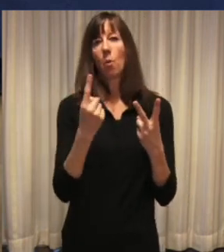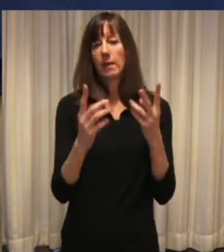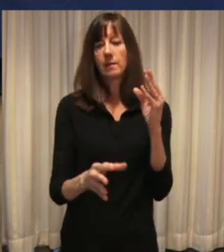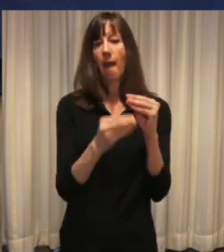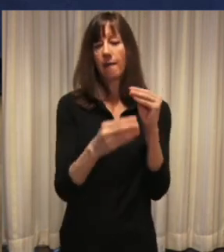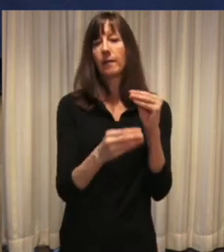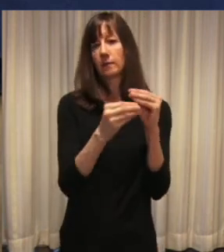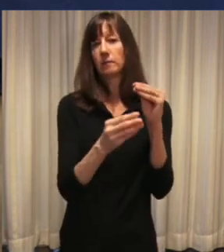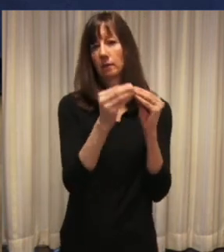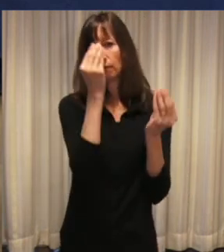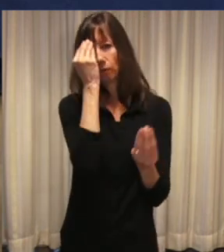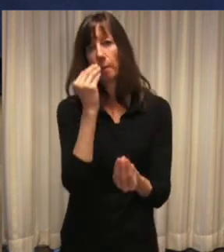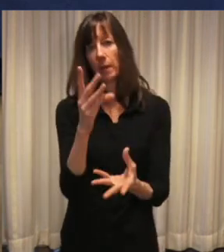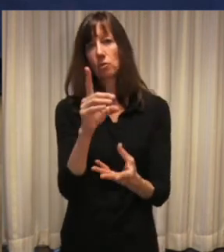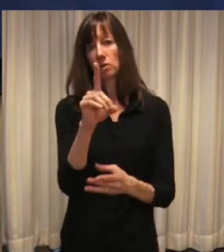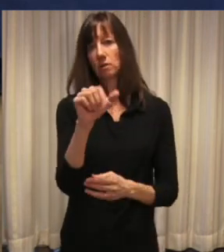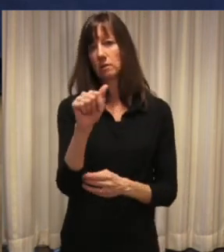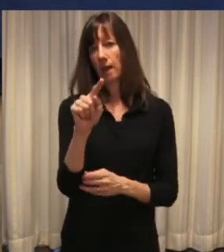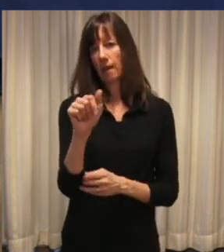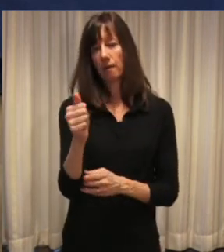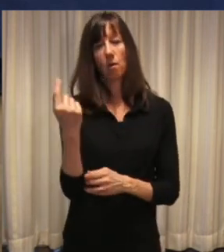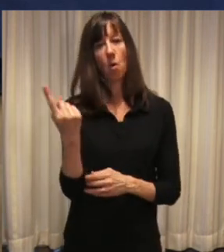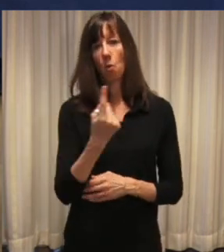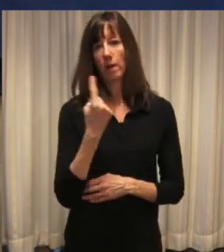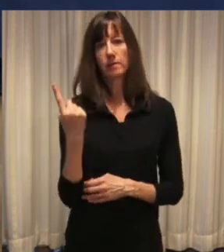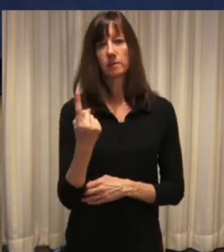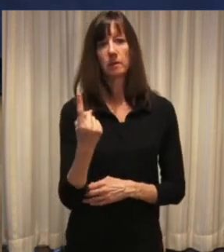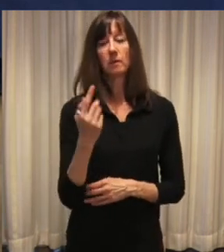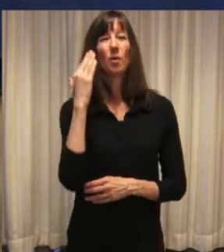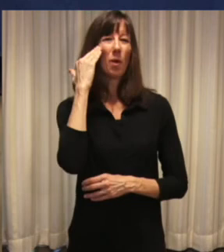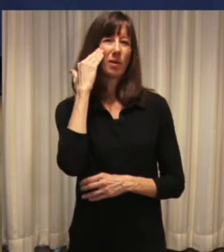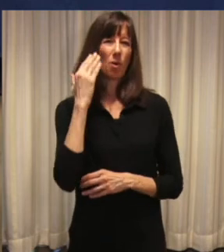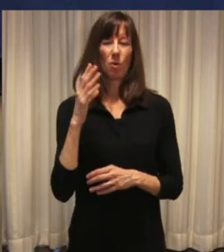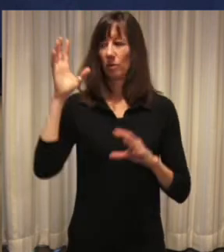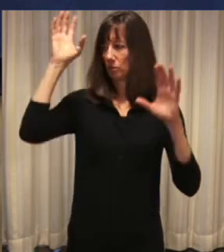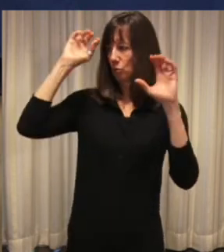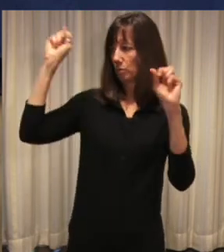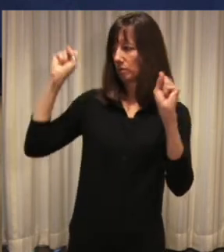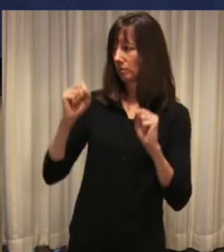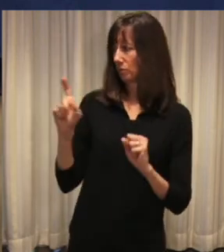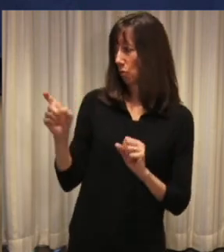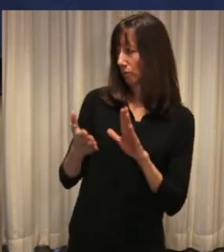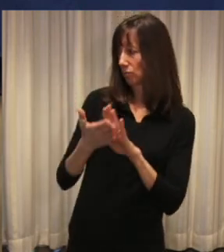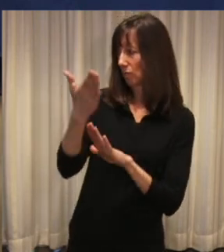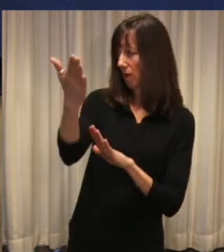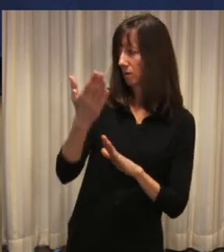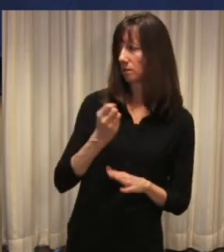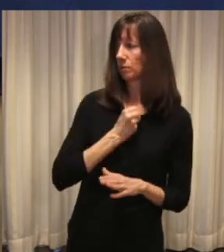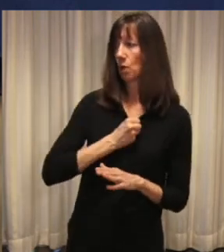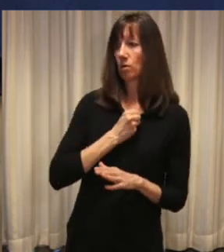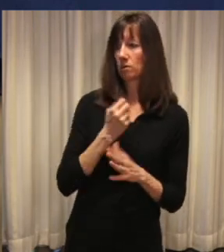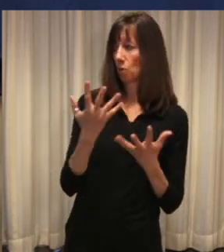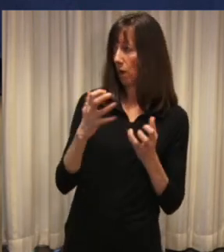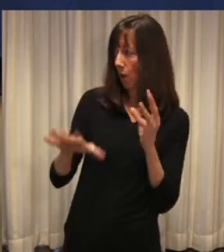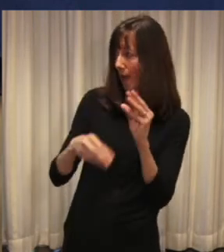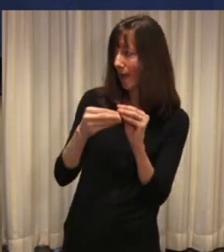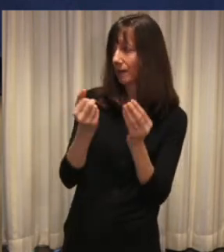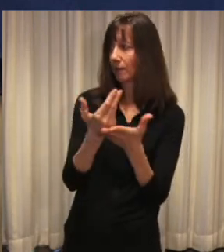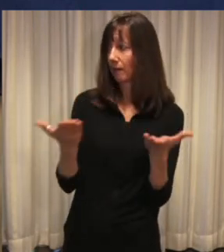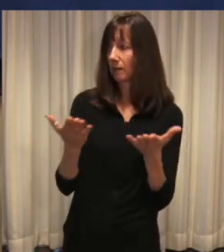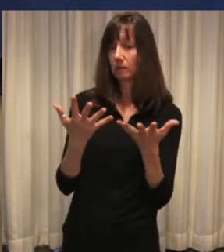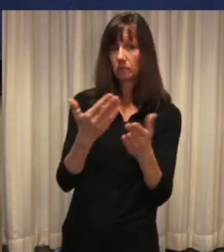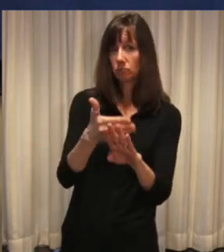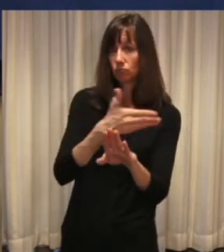with that, I know you need to run, Dr. Padalino, and all of us are busy. Do you want to add anything that we didn't get to talk about, or anything you want to hit